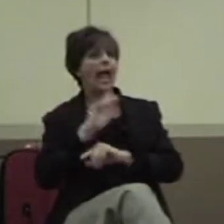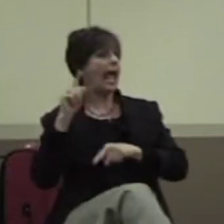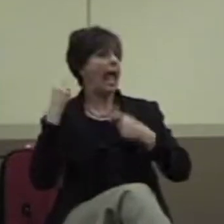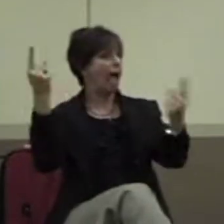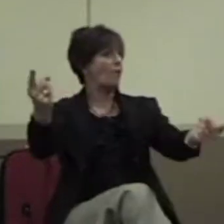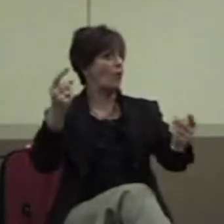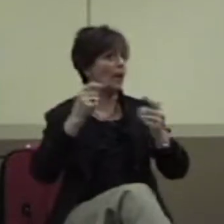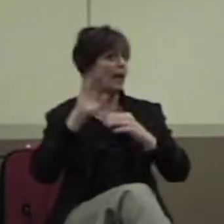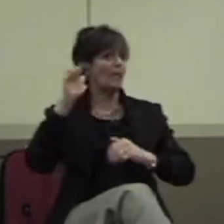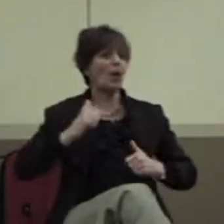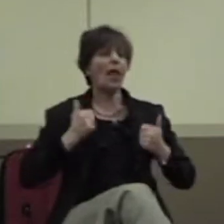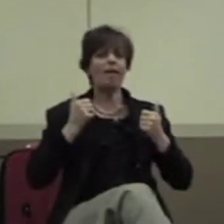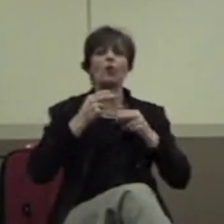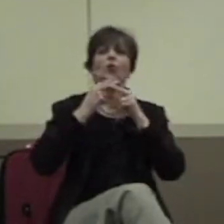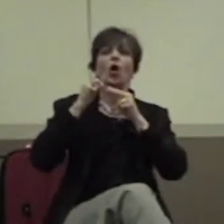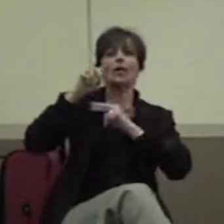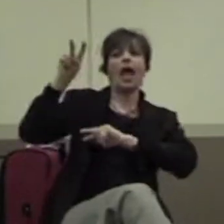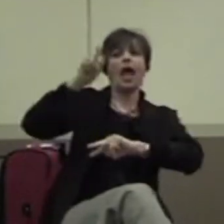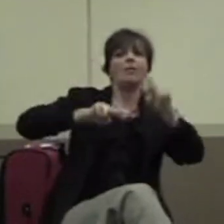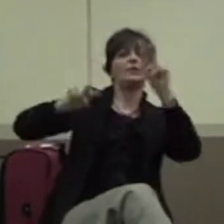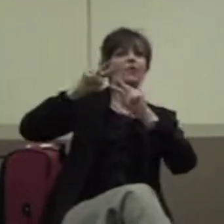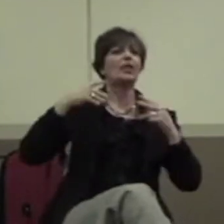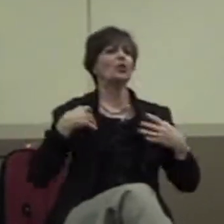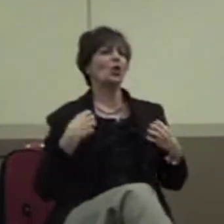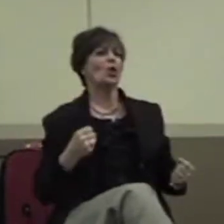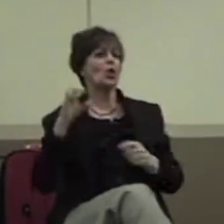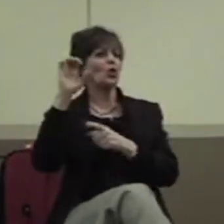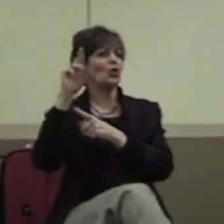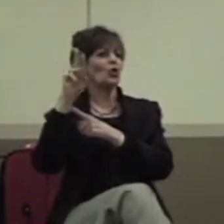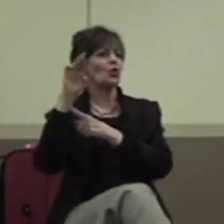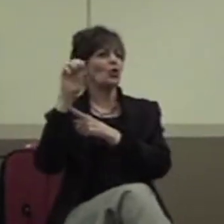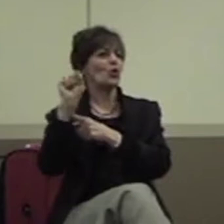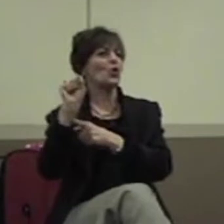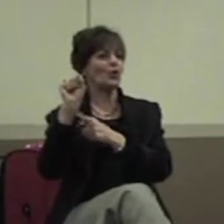ever had in their entire life. It's called observation cures.